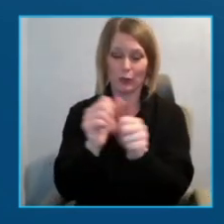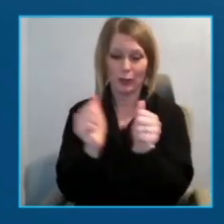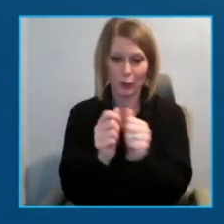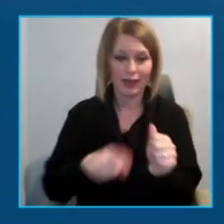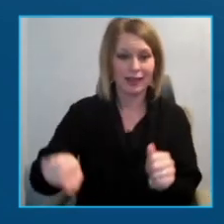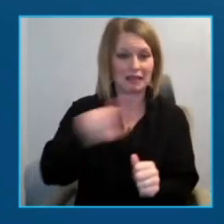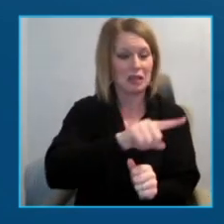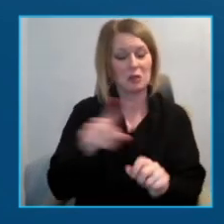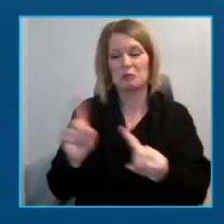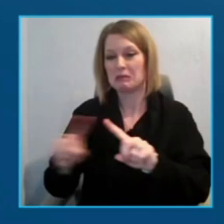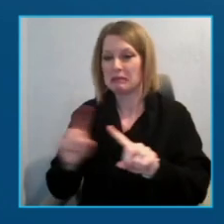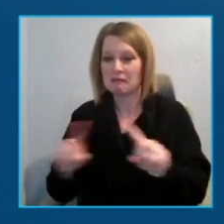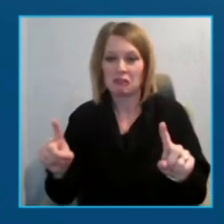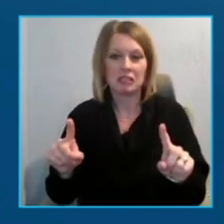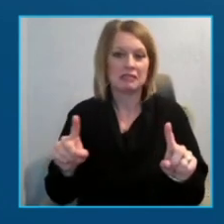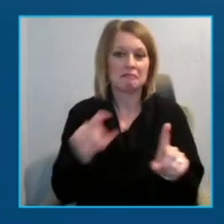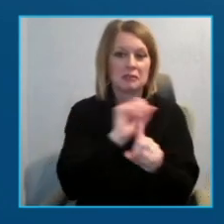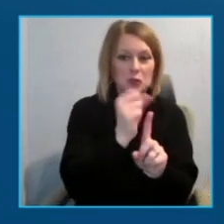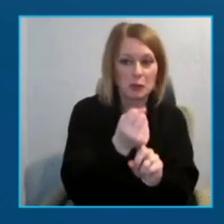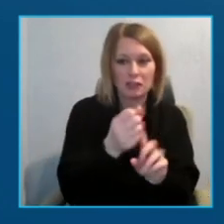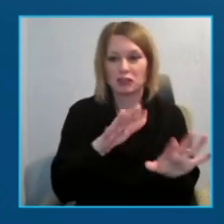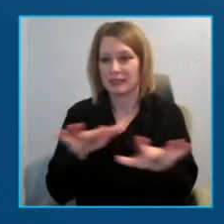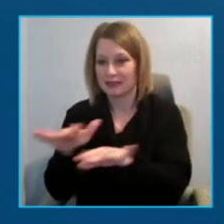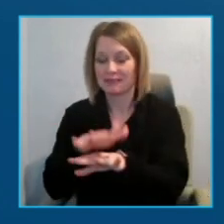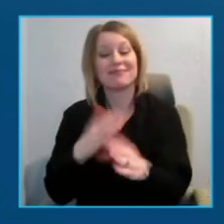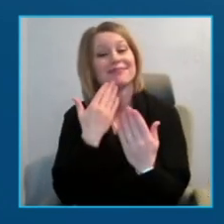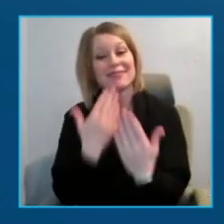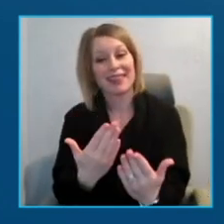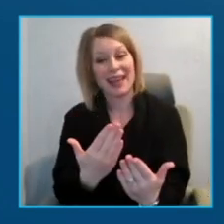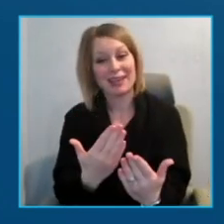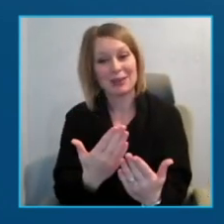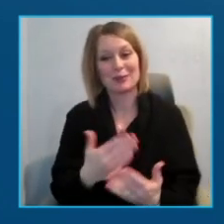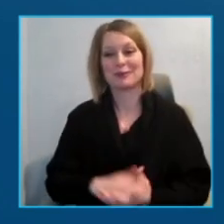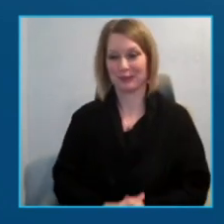shapes, and forms. Thank you, Madam Chair and Mr. Chair.